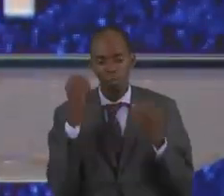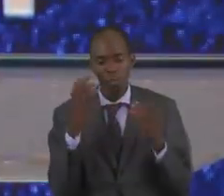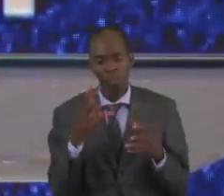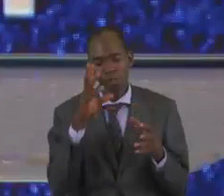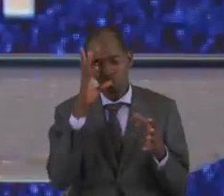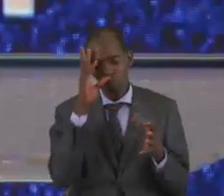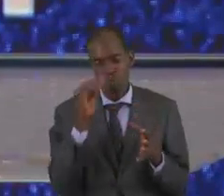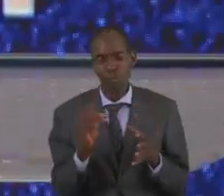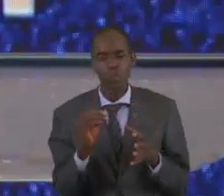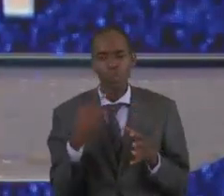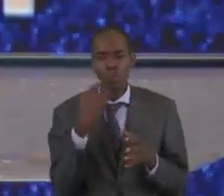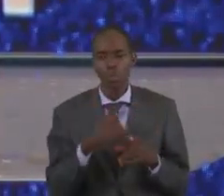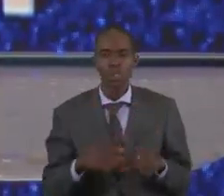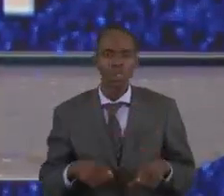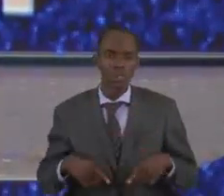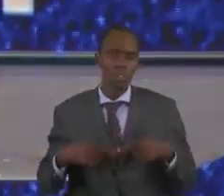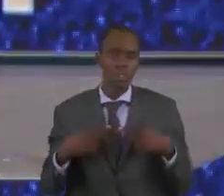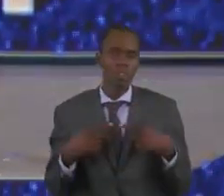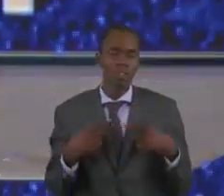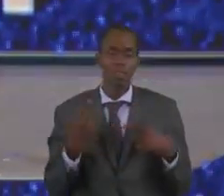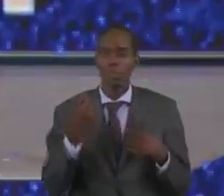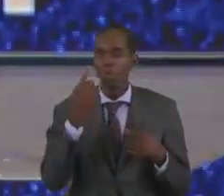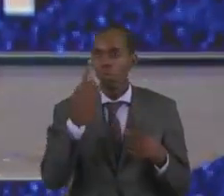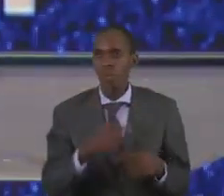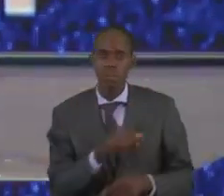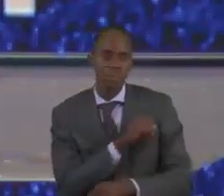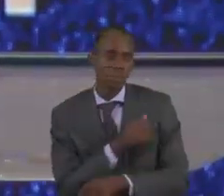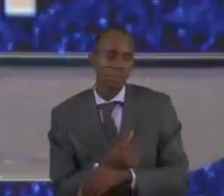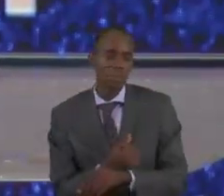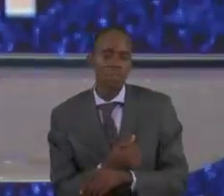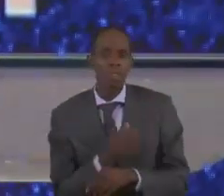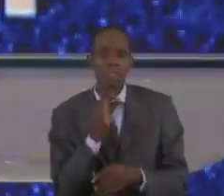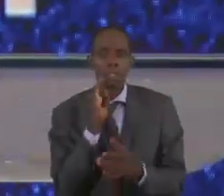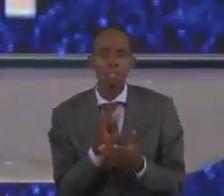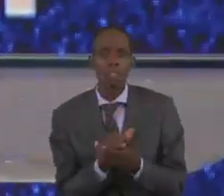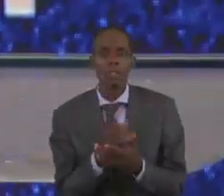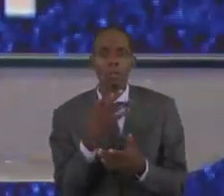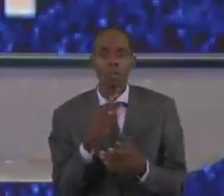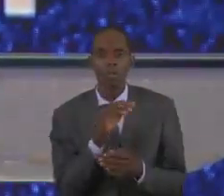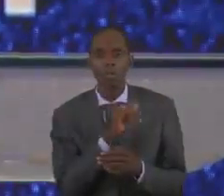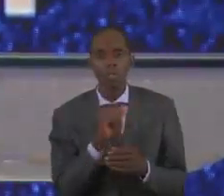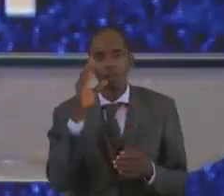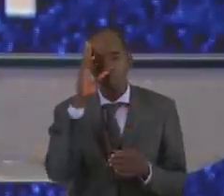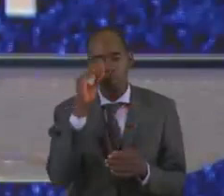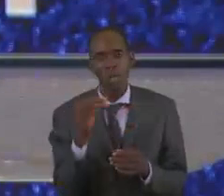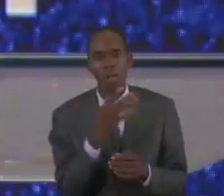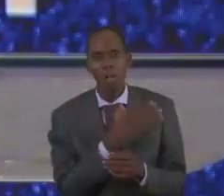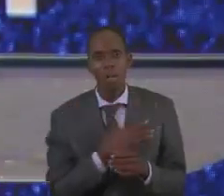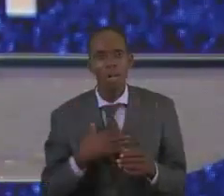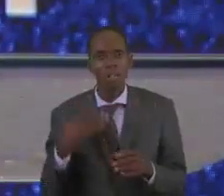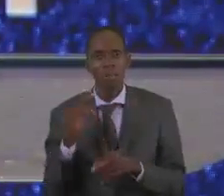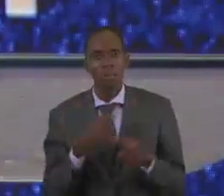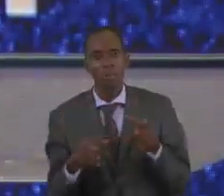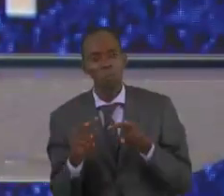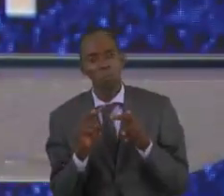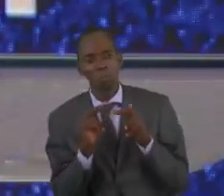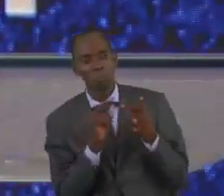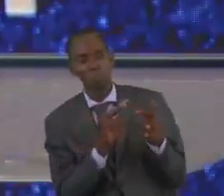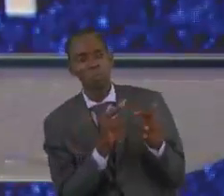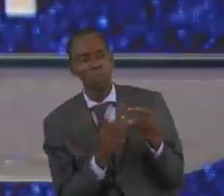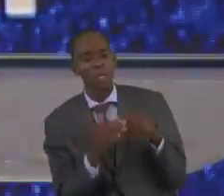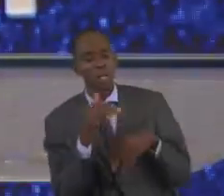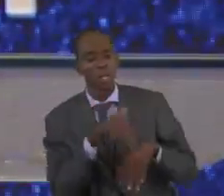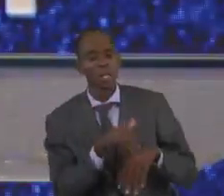among men, the only authority they know is of man, And the people, they look at